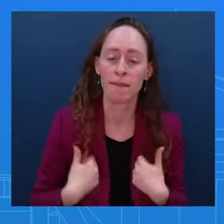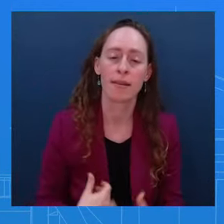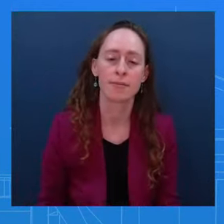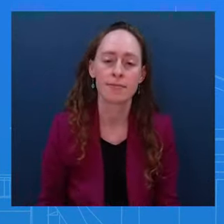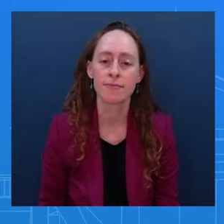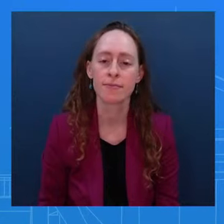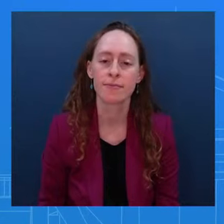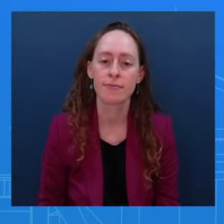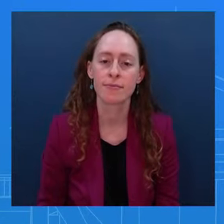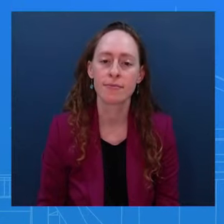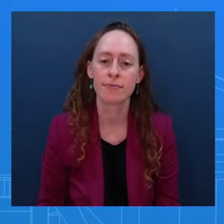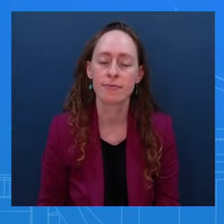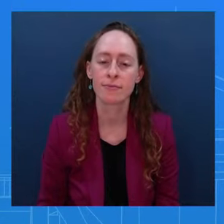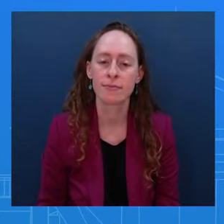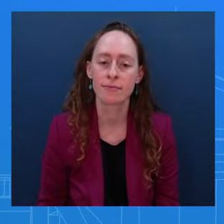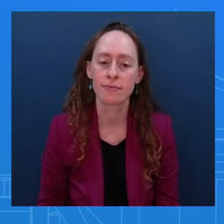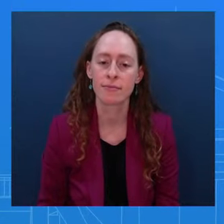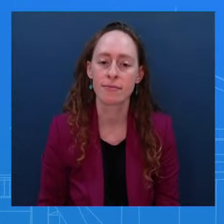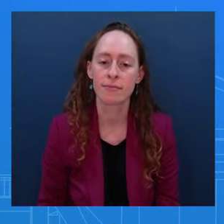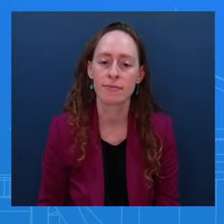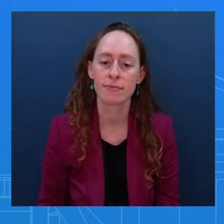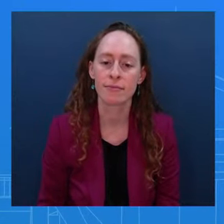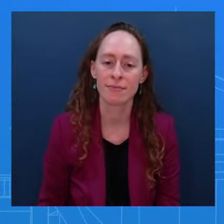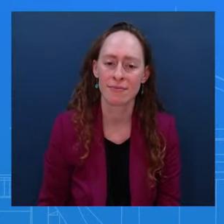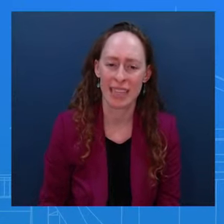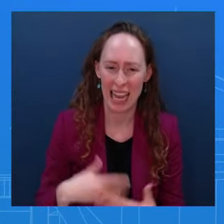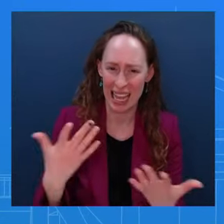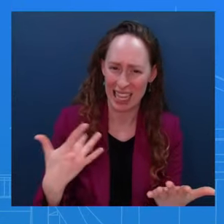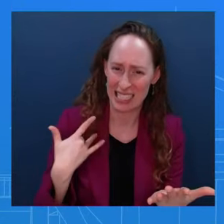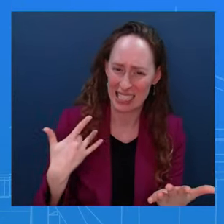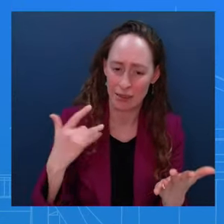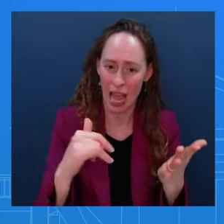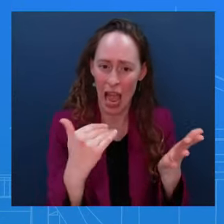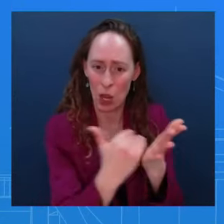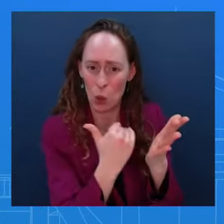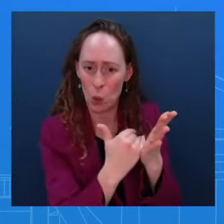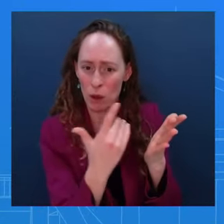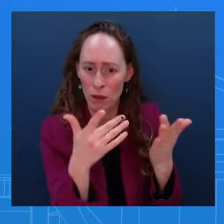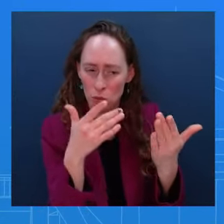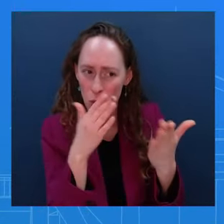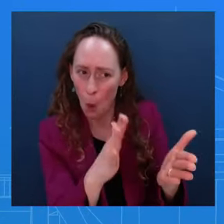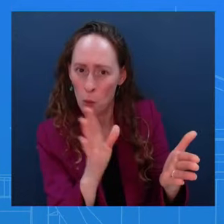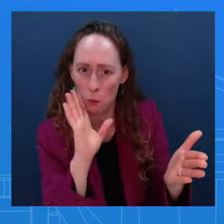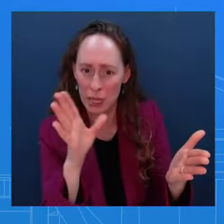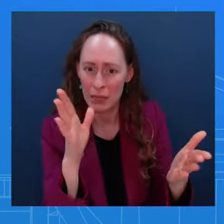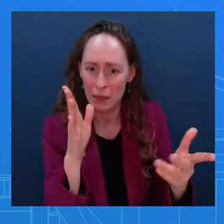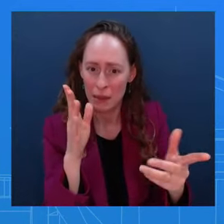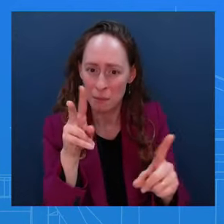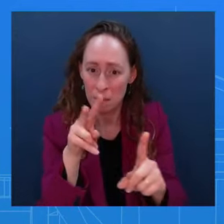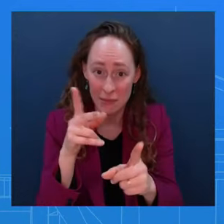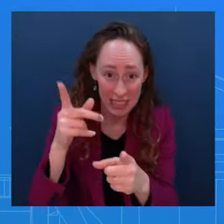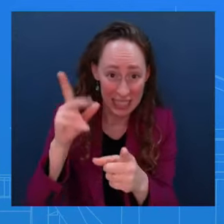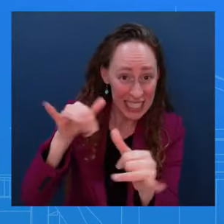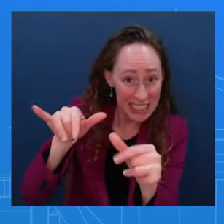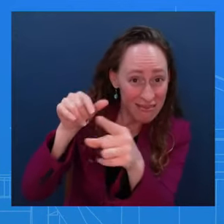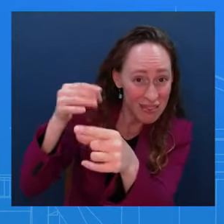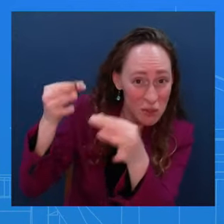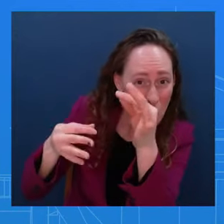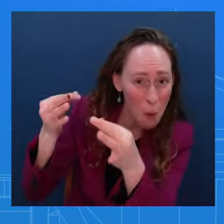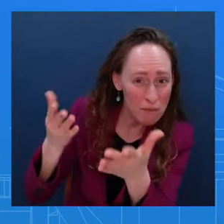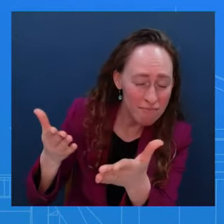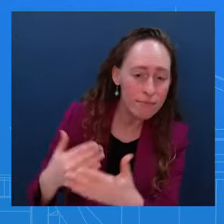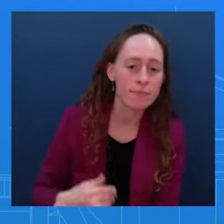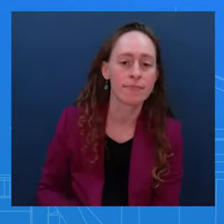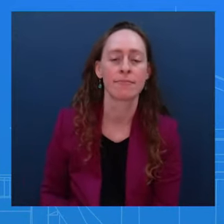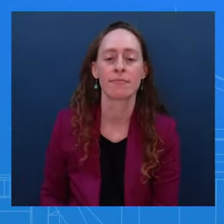look, we believe that this will stand up in court. We believe that that's one of the reasons why, obviously,